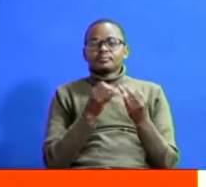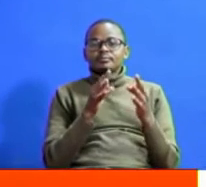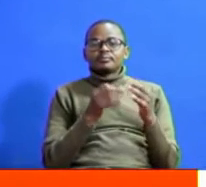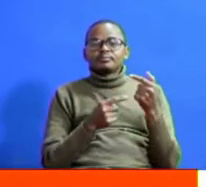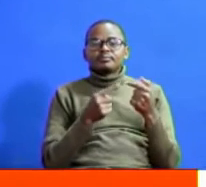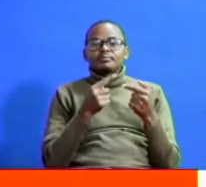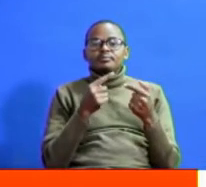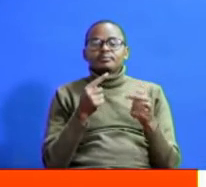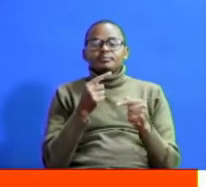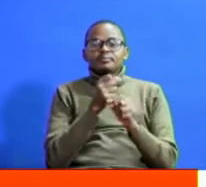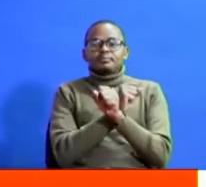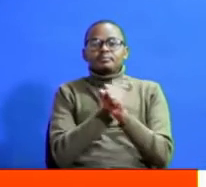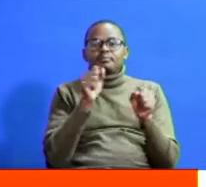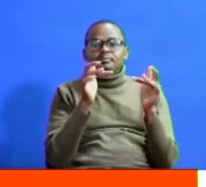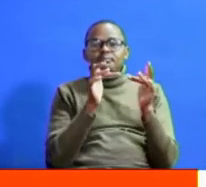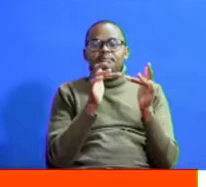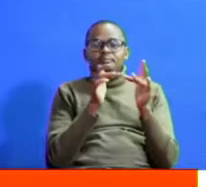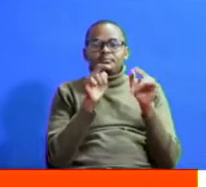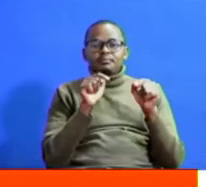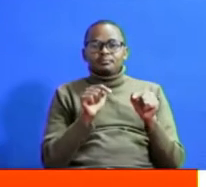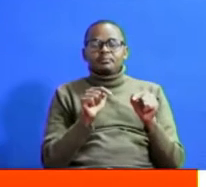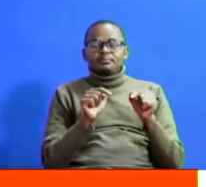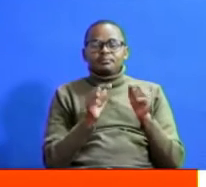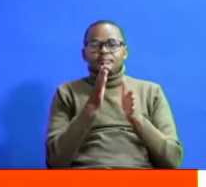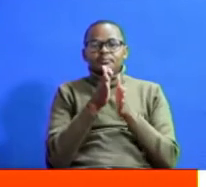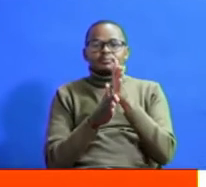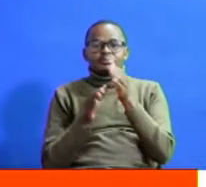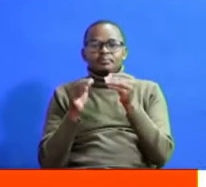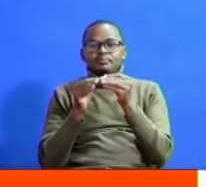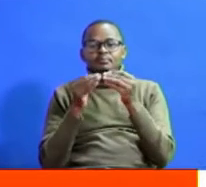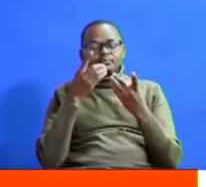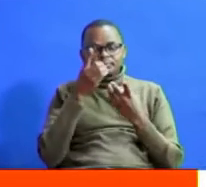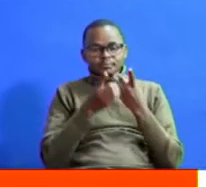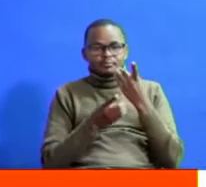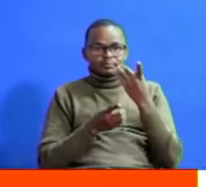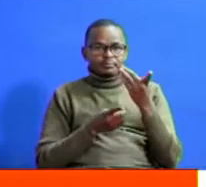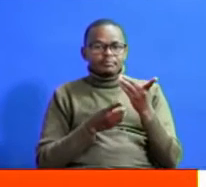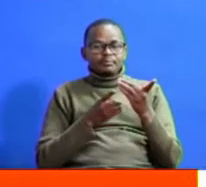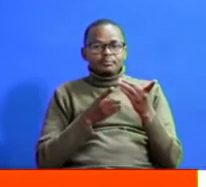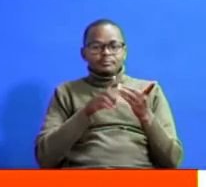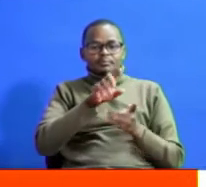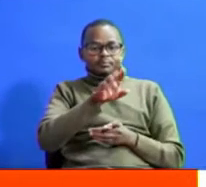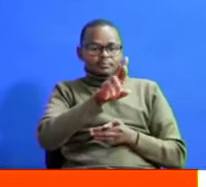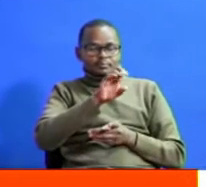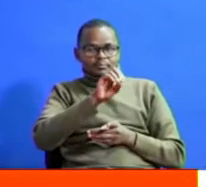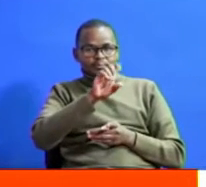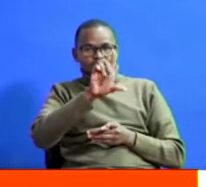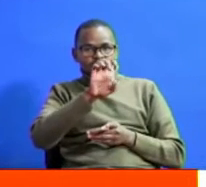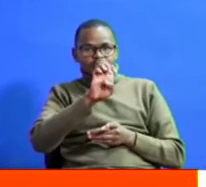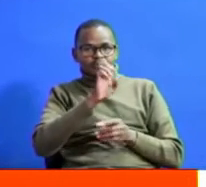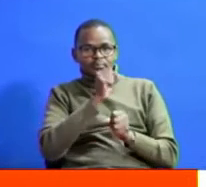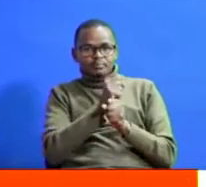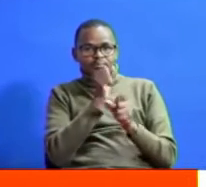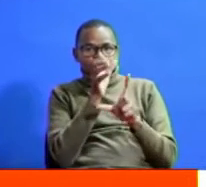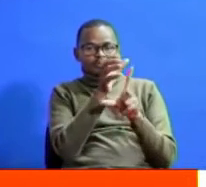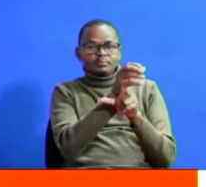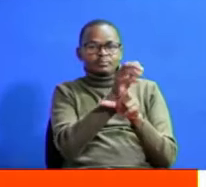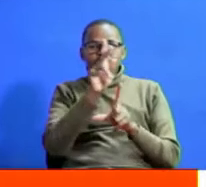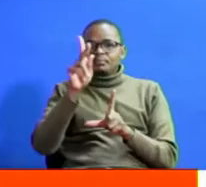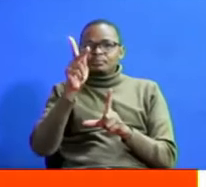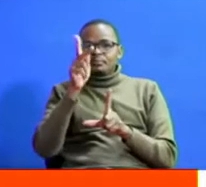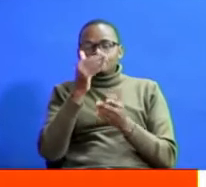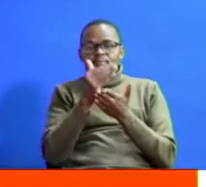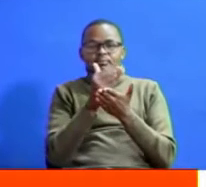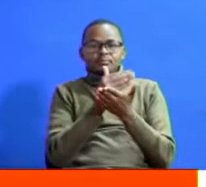Victims and Survivors Network, today organized a meeting to discuss the role LSK is playing towards achieving Kenya's